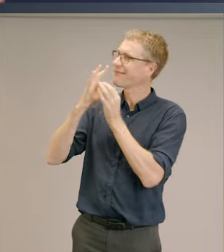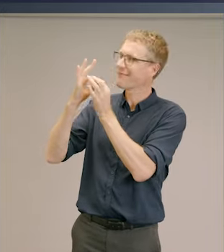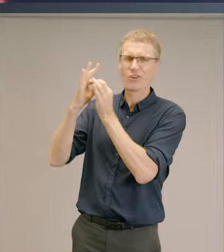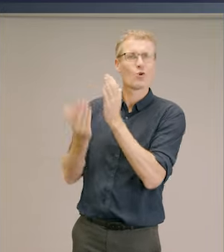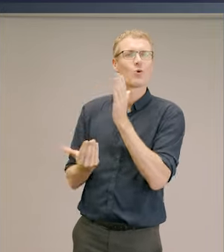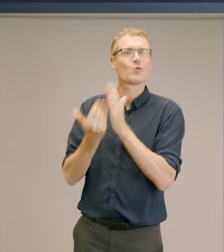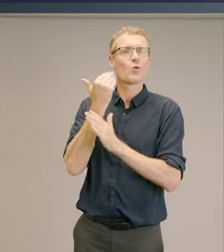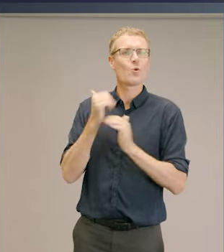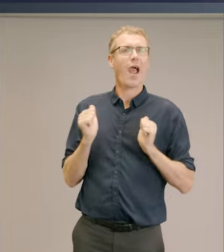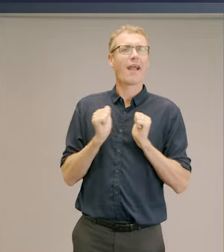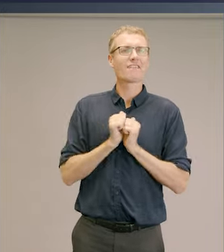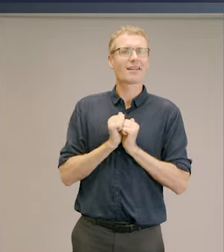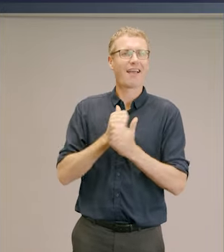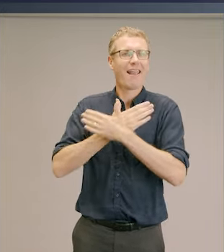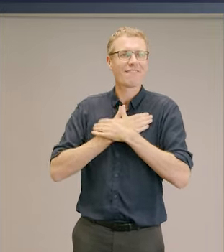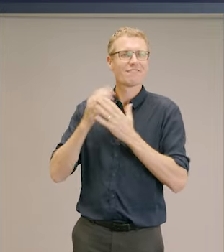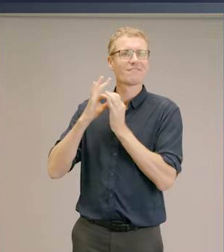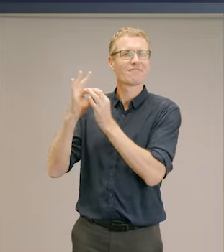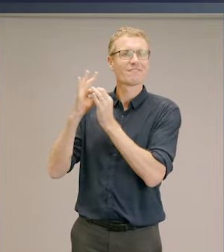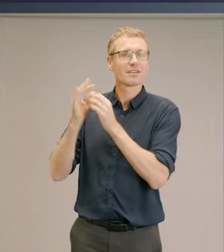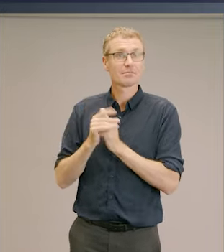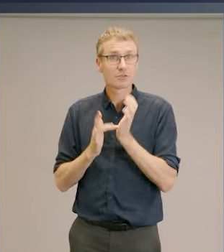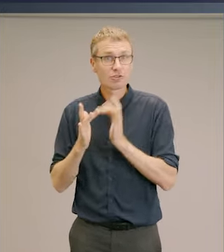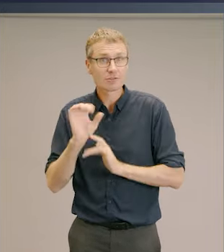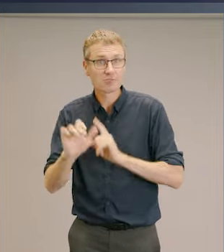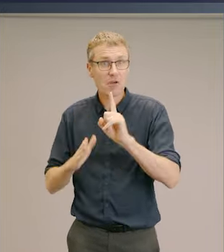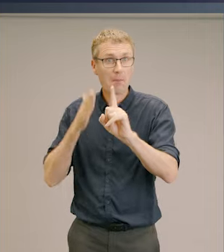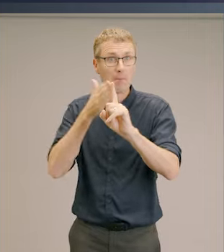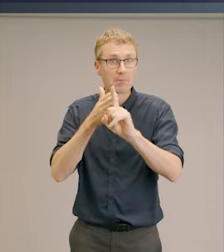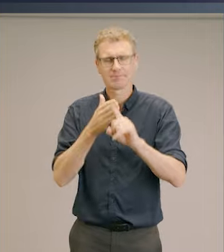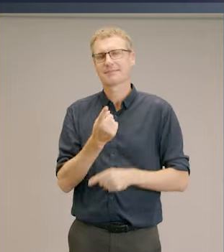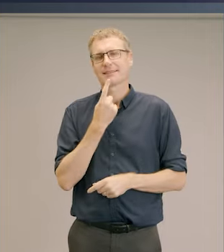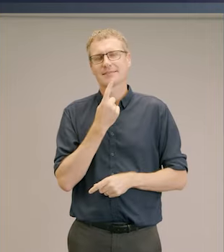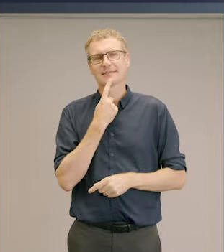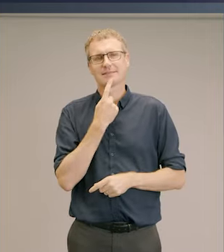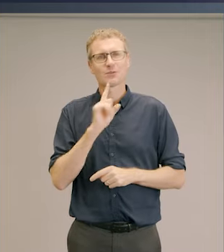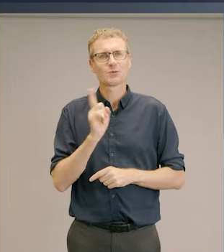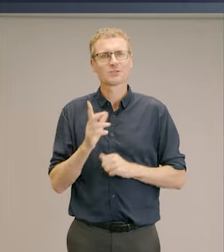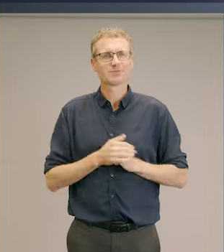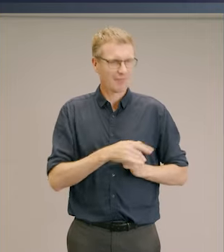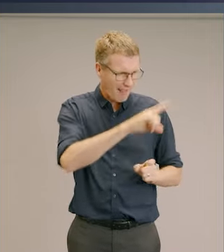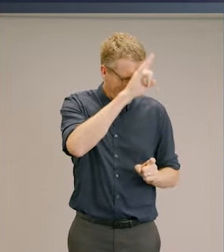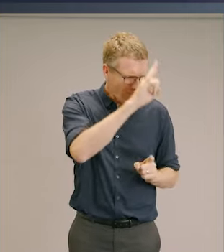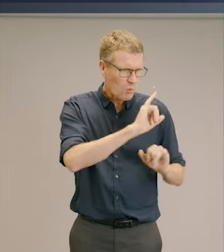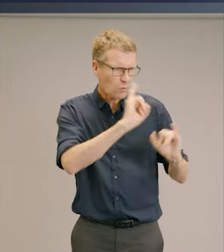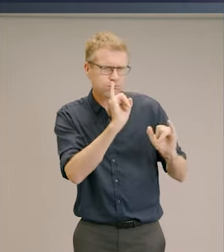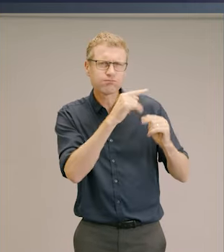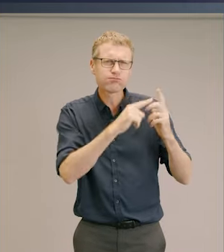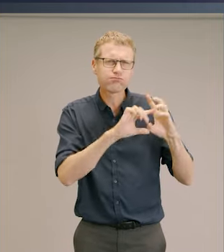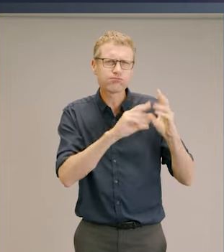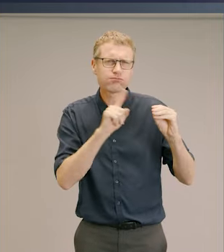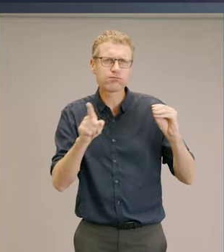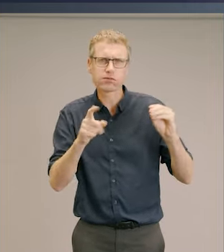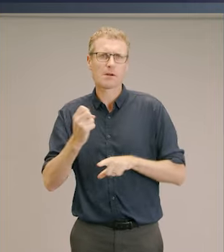God's new covenant of love. His purpose was simple. His purpose was to